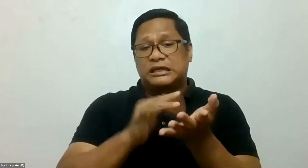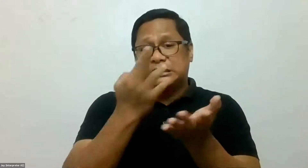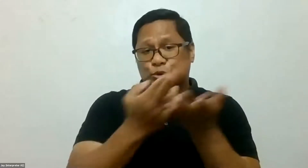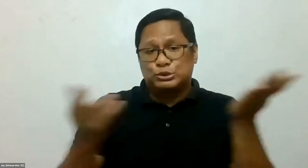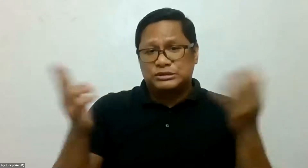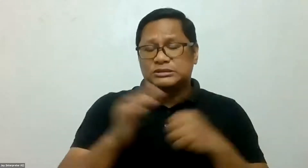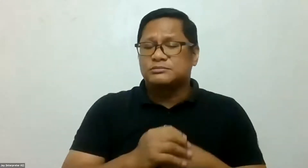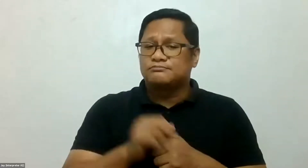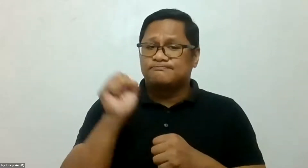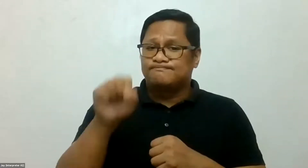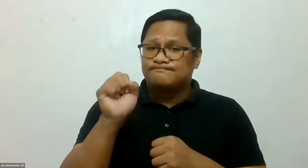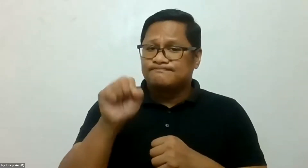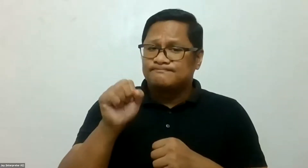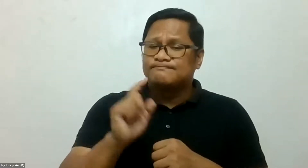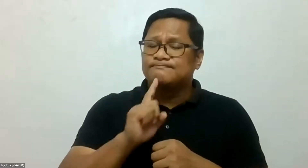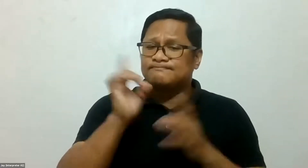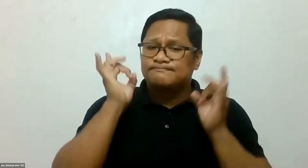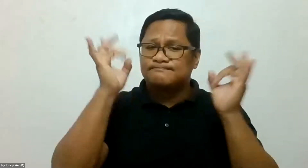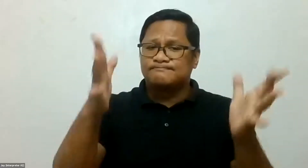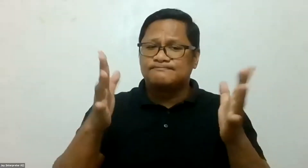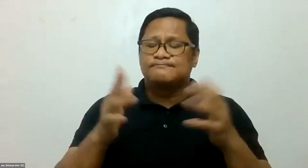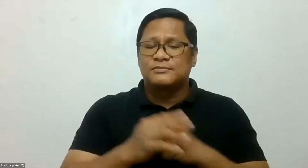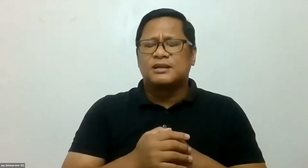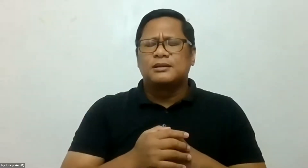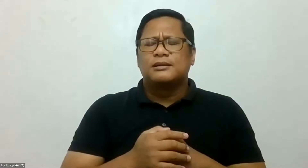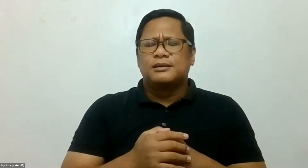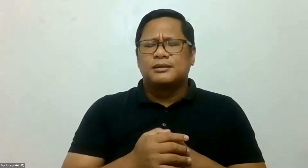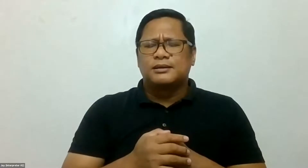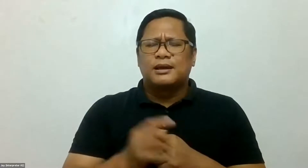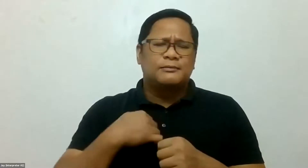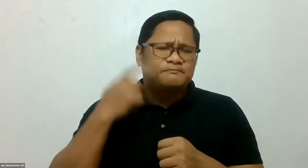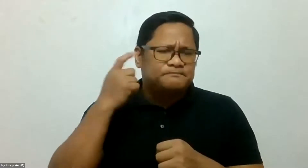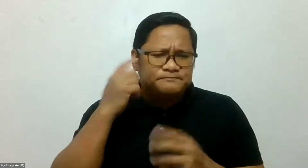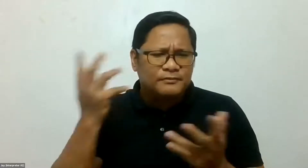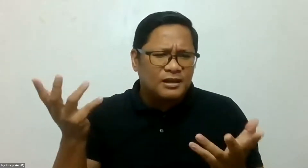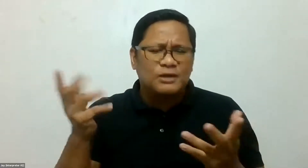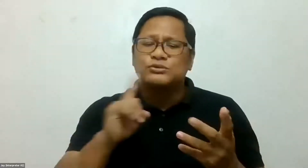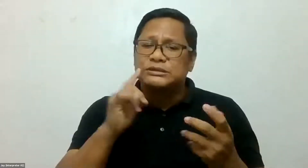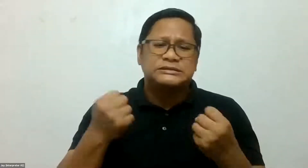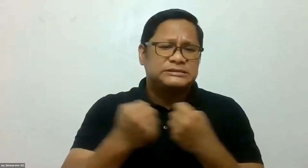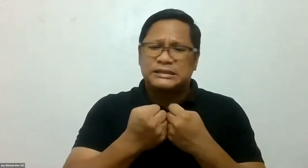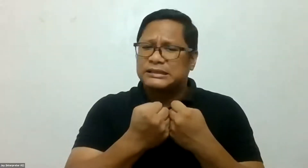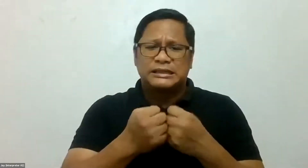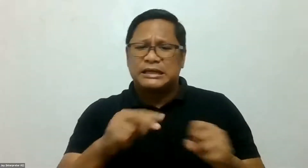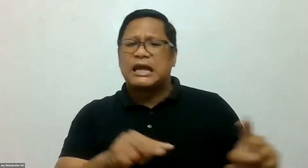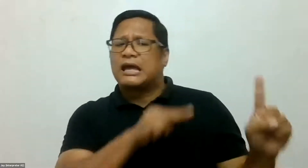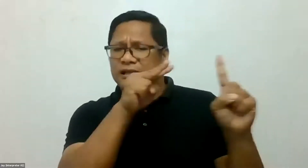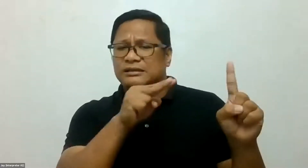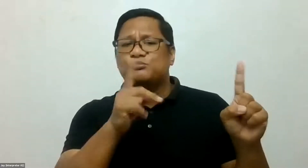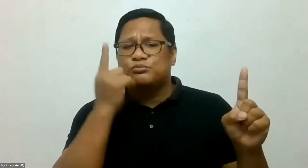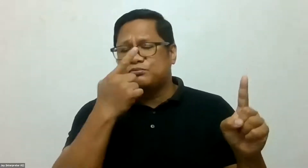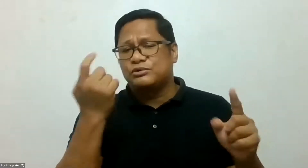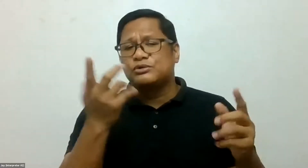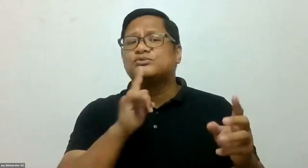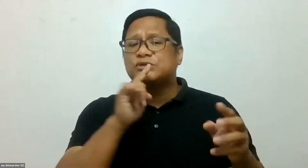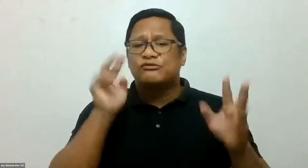that is a real risk that I think it's not being highlighted at this point because of the focus on